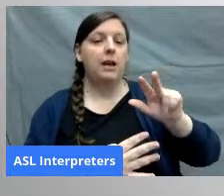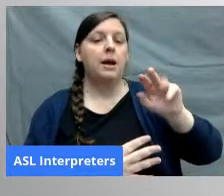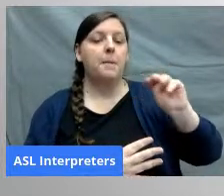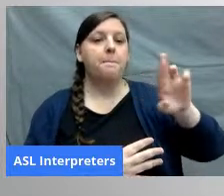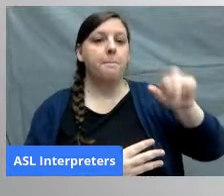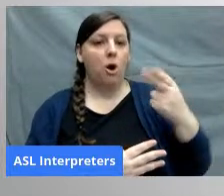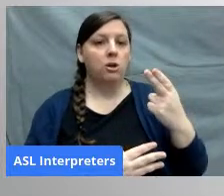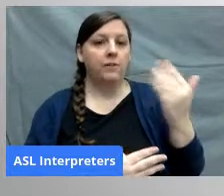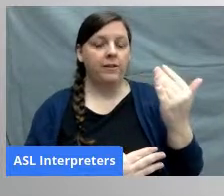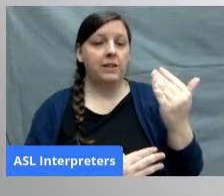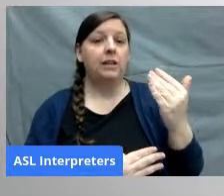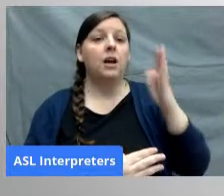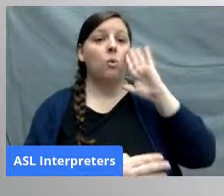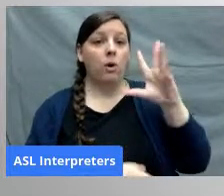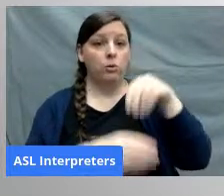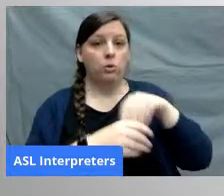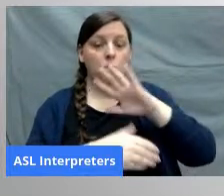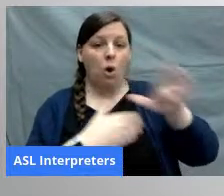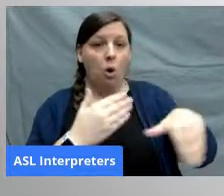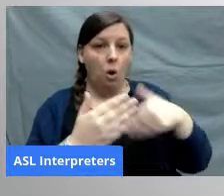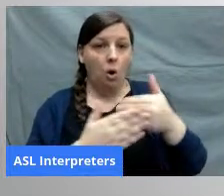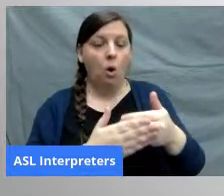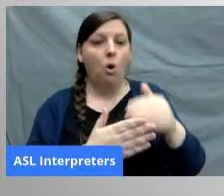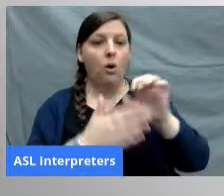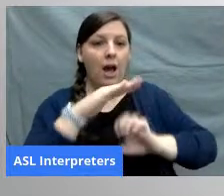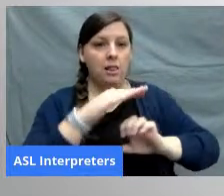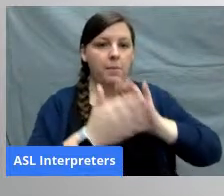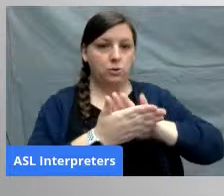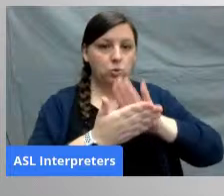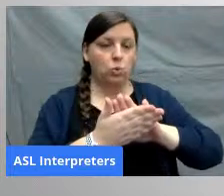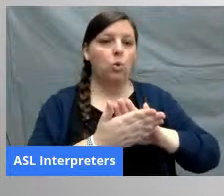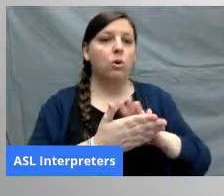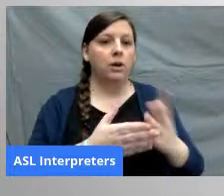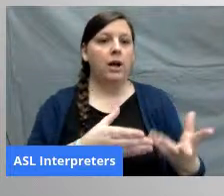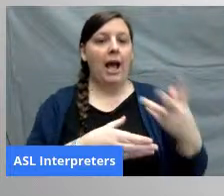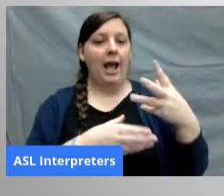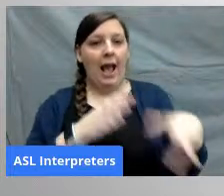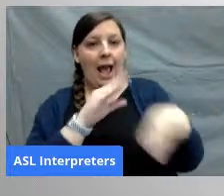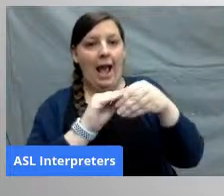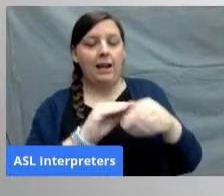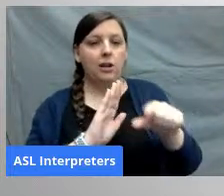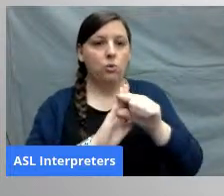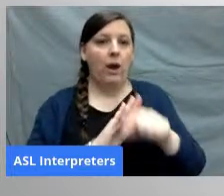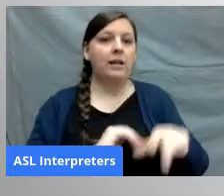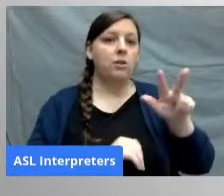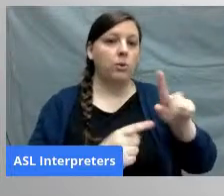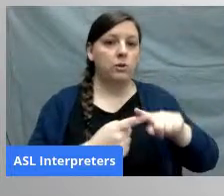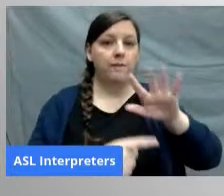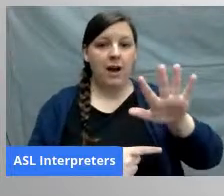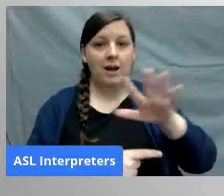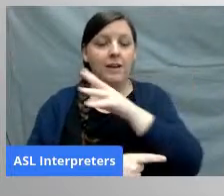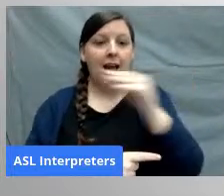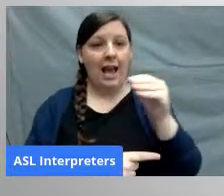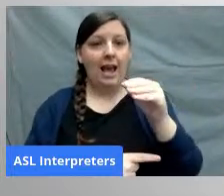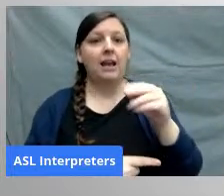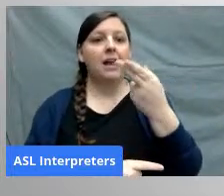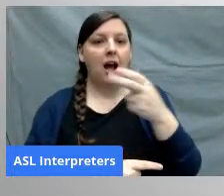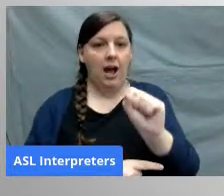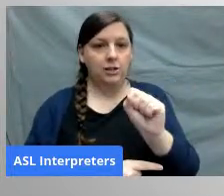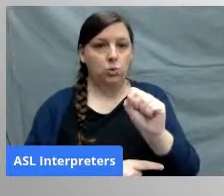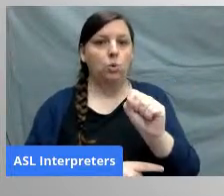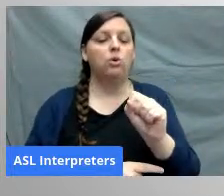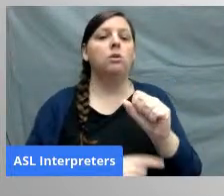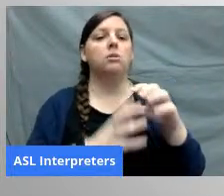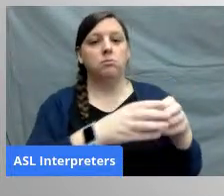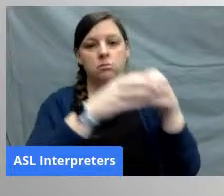our elementary school students, adding grades 3 through 5, and we will also bring back our high school students in phase 3 starting